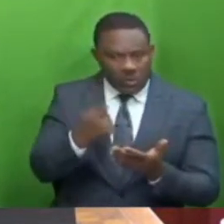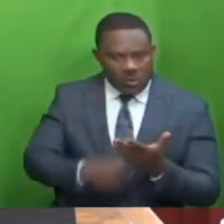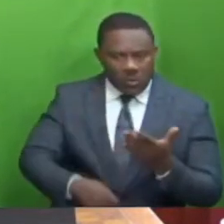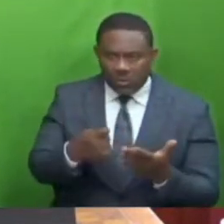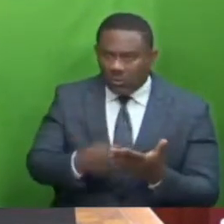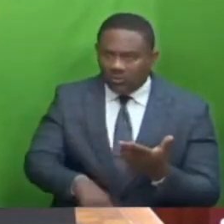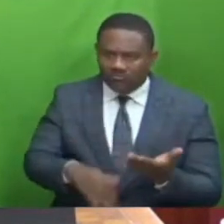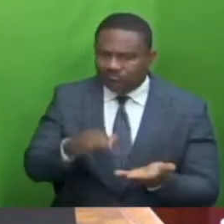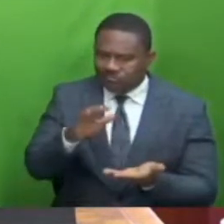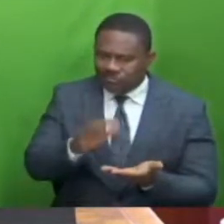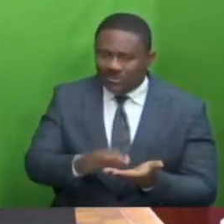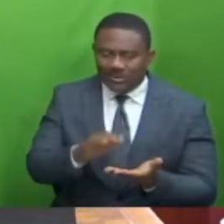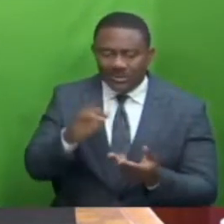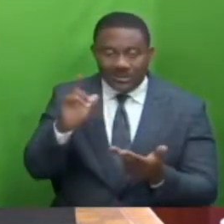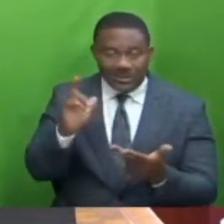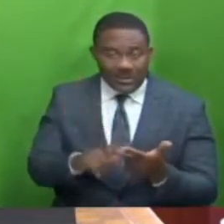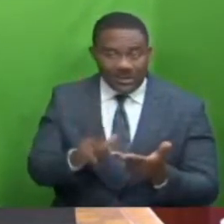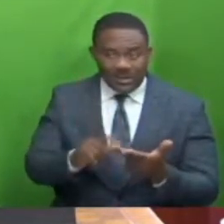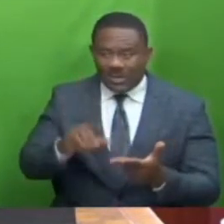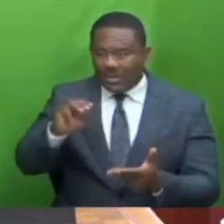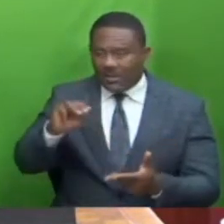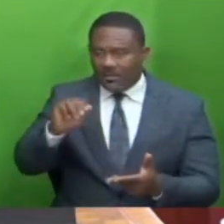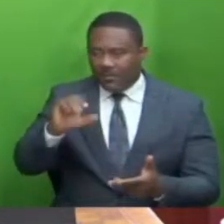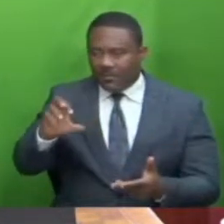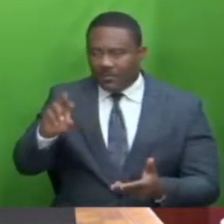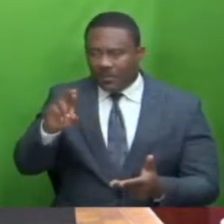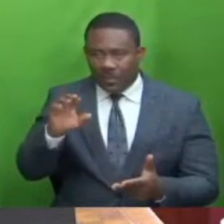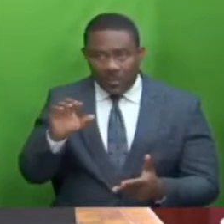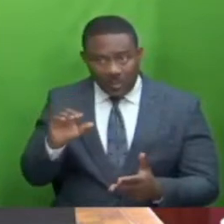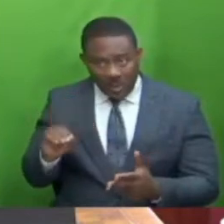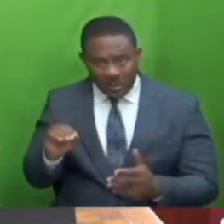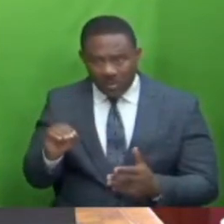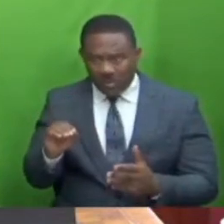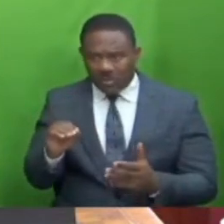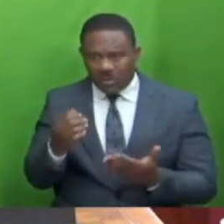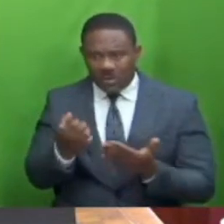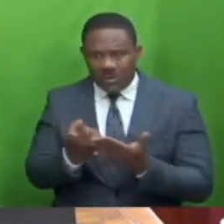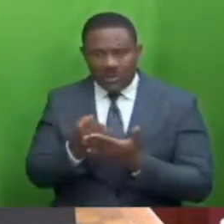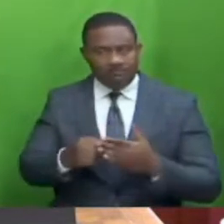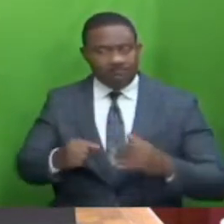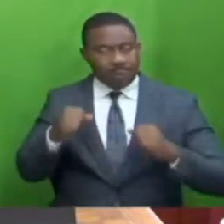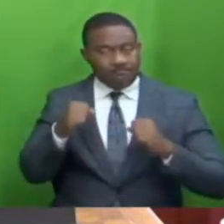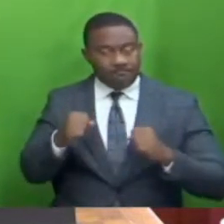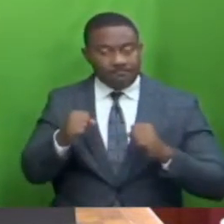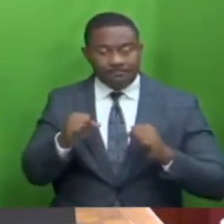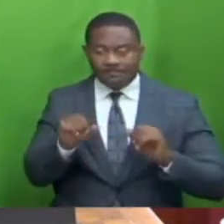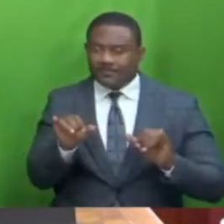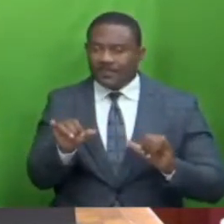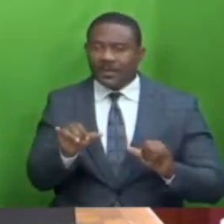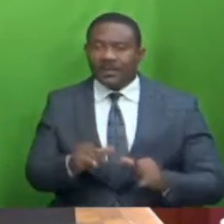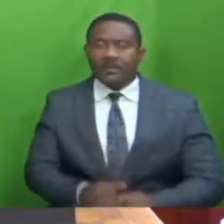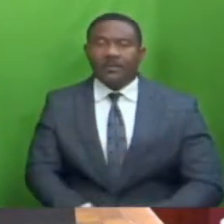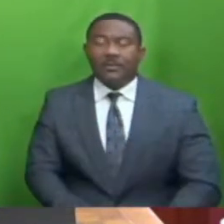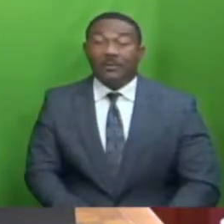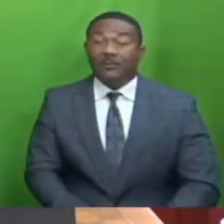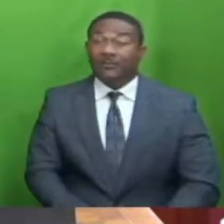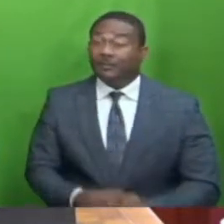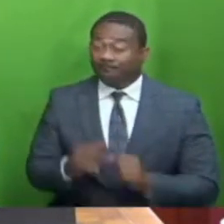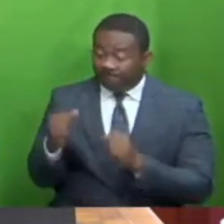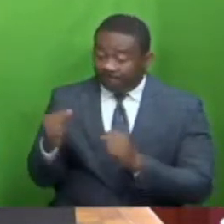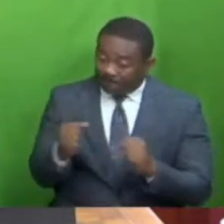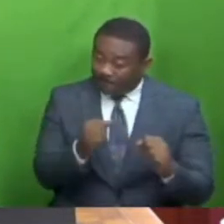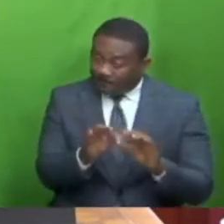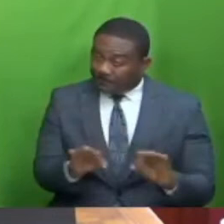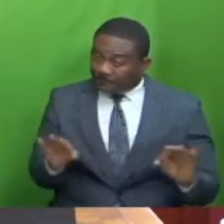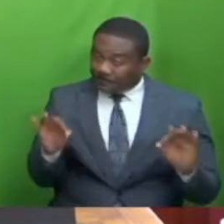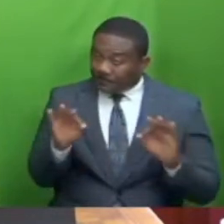3, ensuring macroeconomic stability and economic growth. The restructuring is critical to the implementation